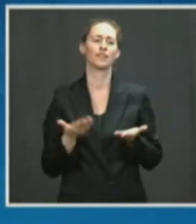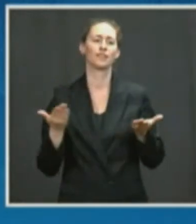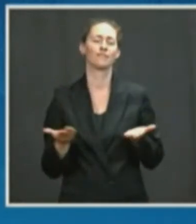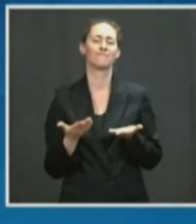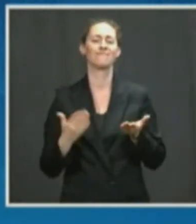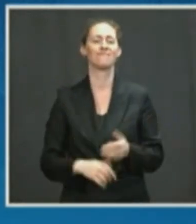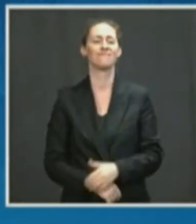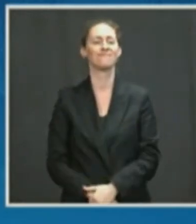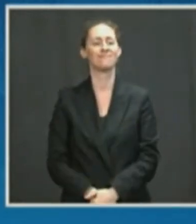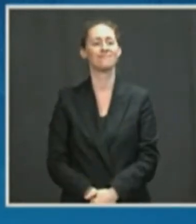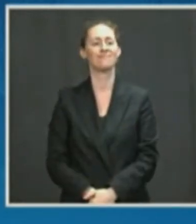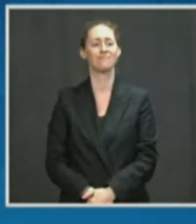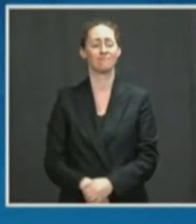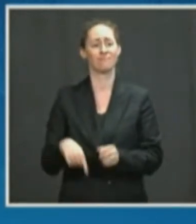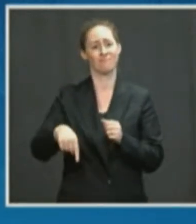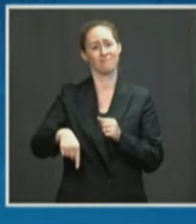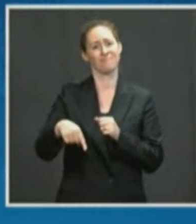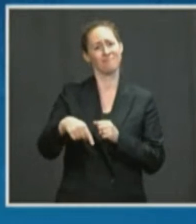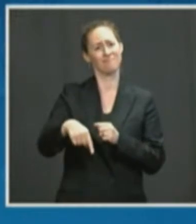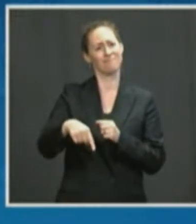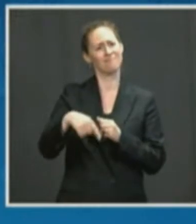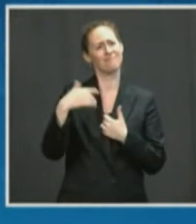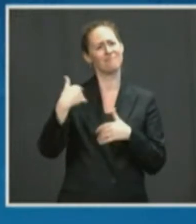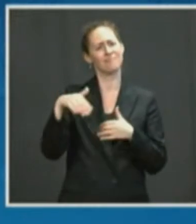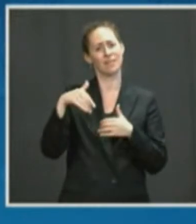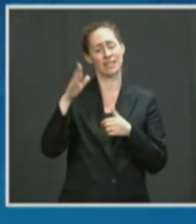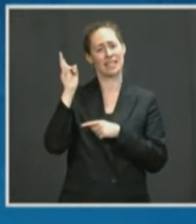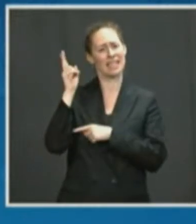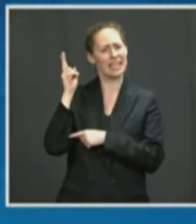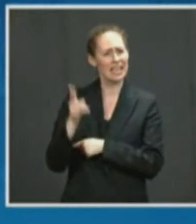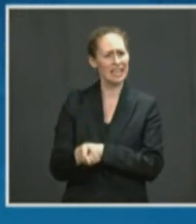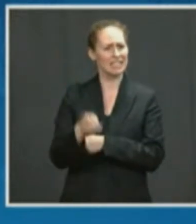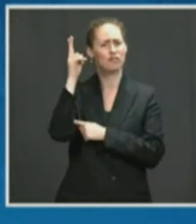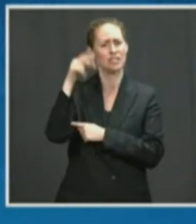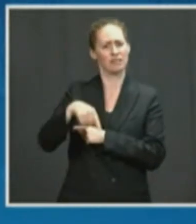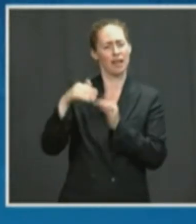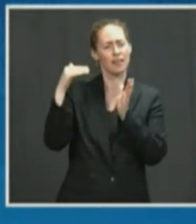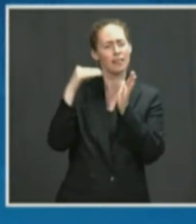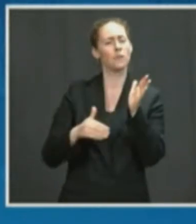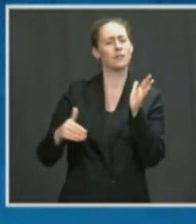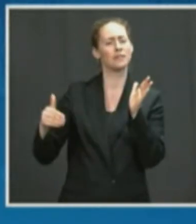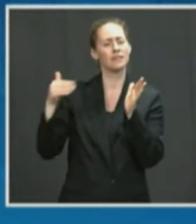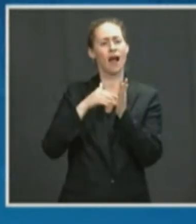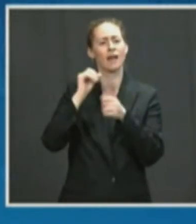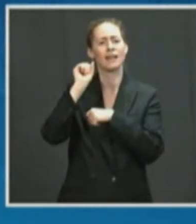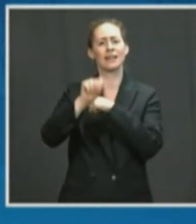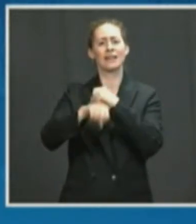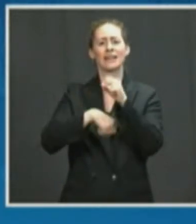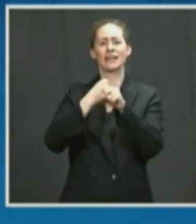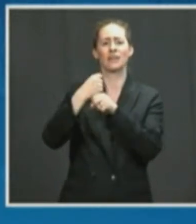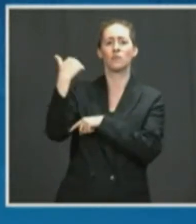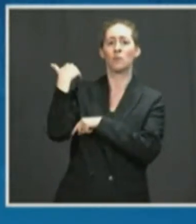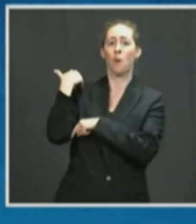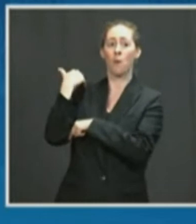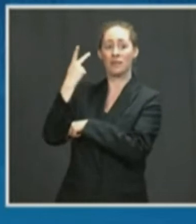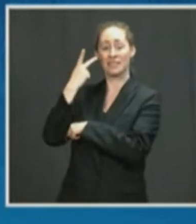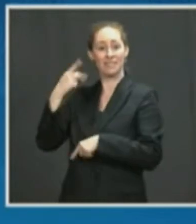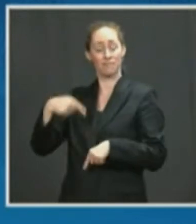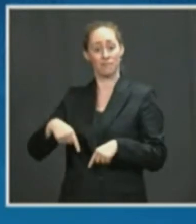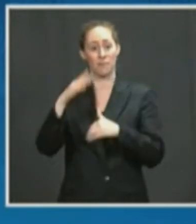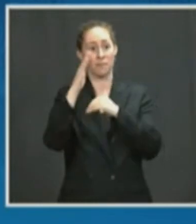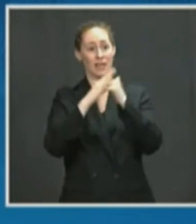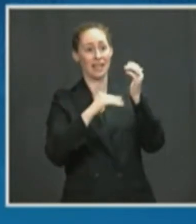that goes back thousands of years. As I was walking through this building and appreciating the Mayan art